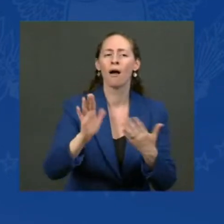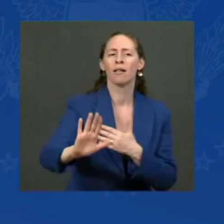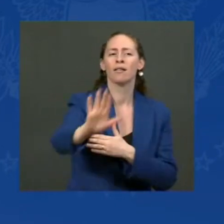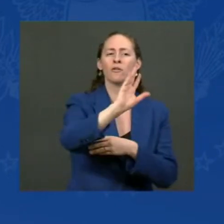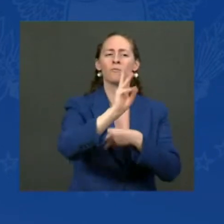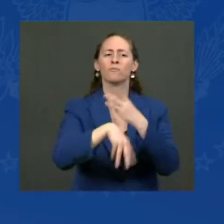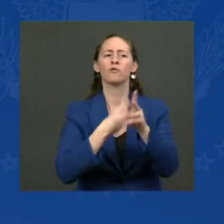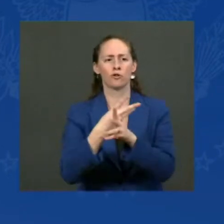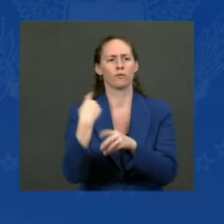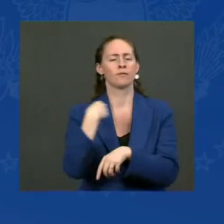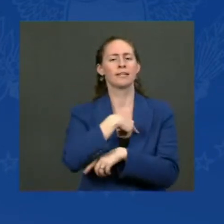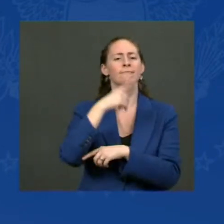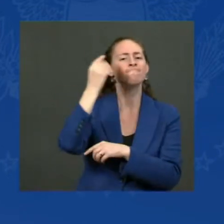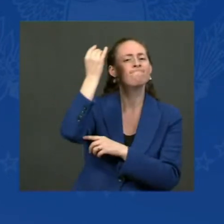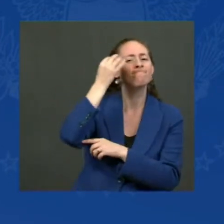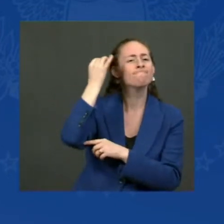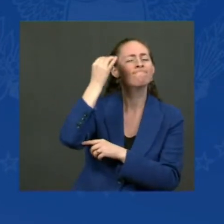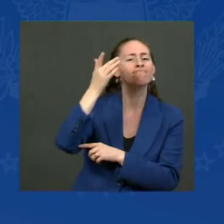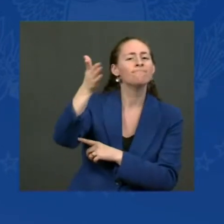future.